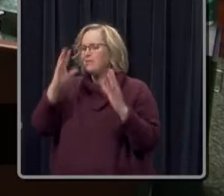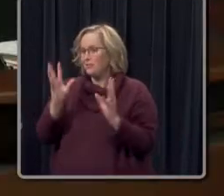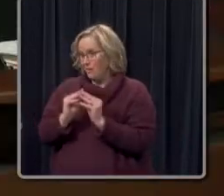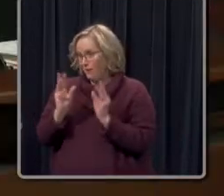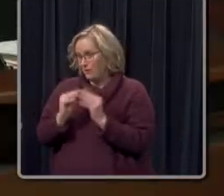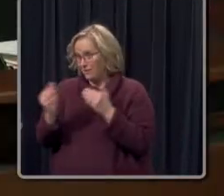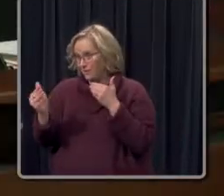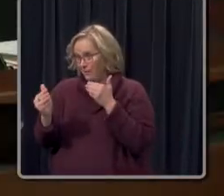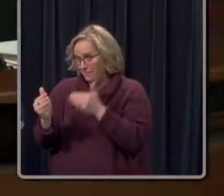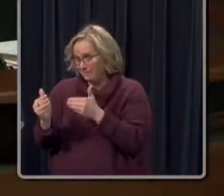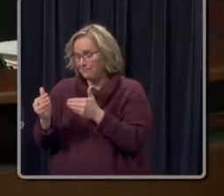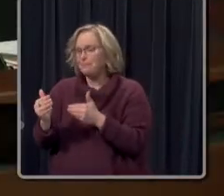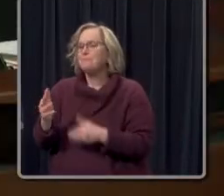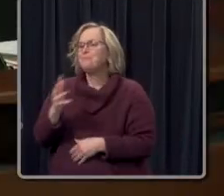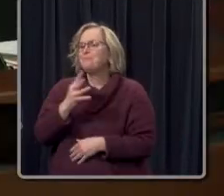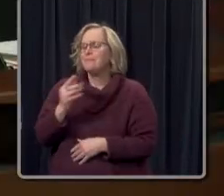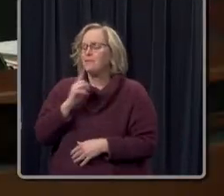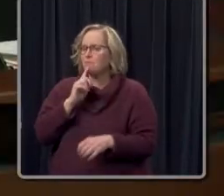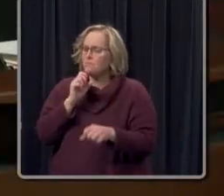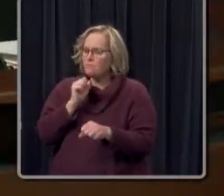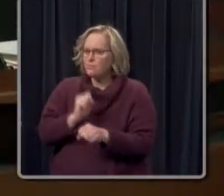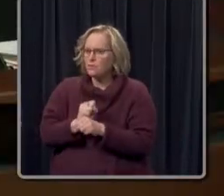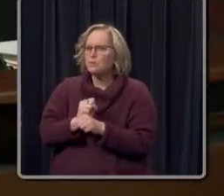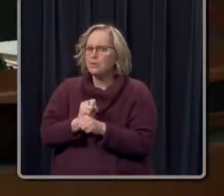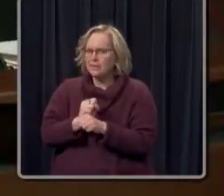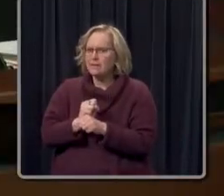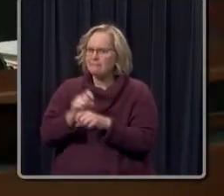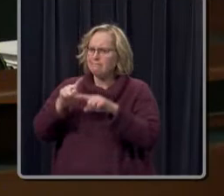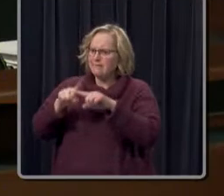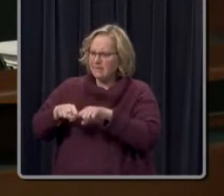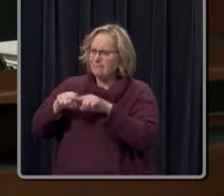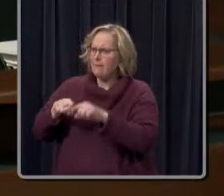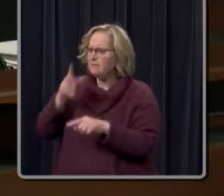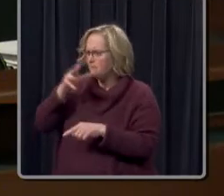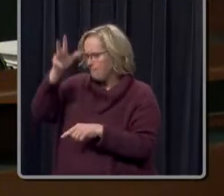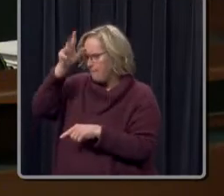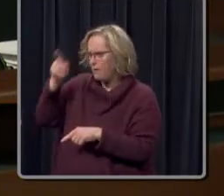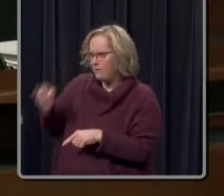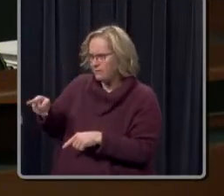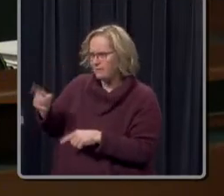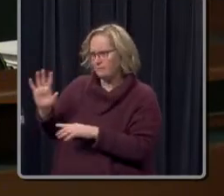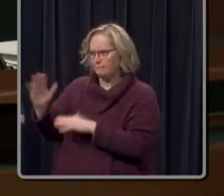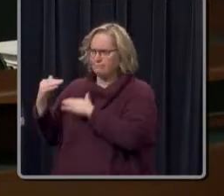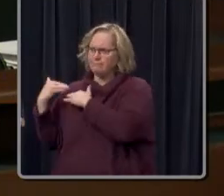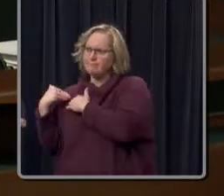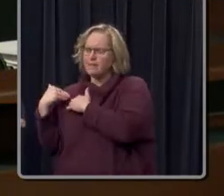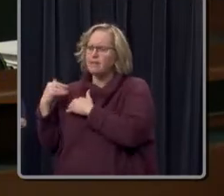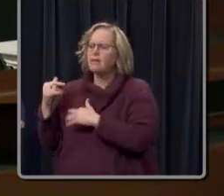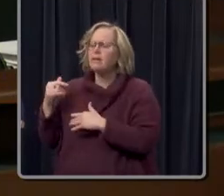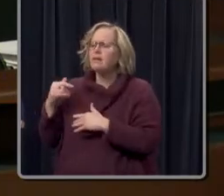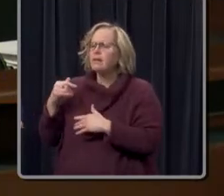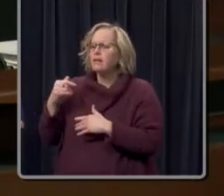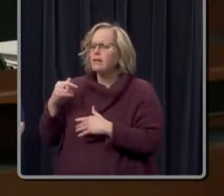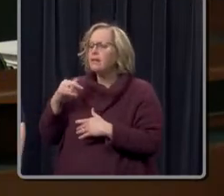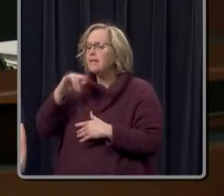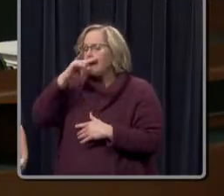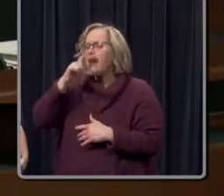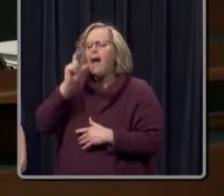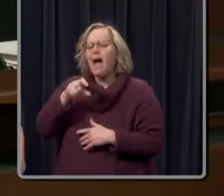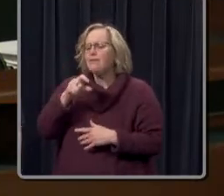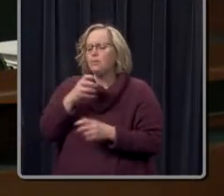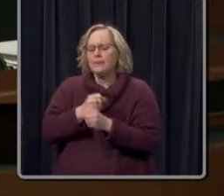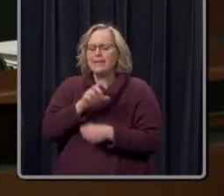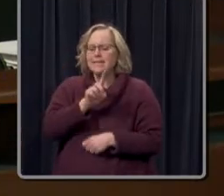coming. And it's incumbent on the parents that if their kids, they don't have to be getting D's and F's to